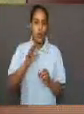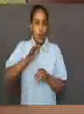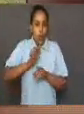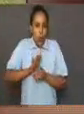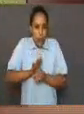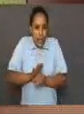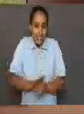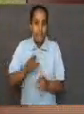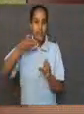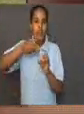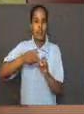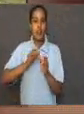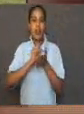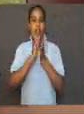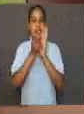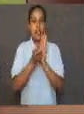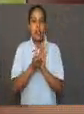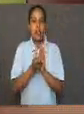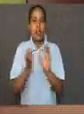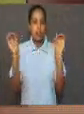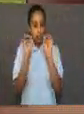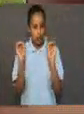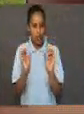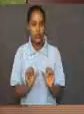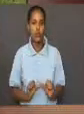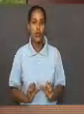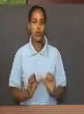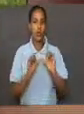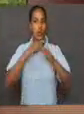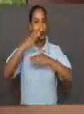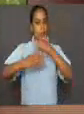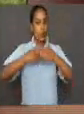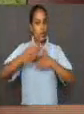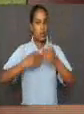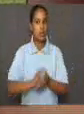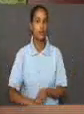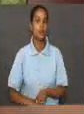compressing gas are examples of non-spontaneous processes.